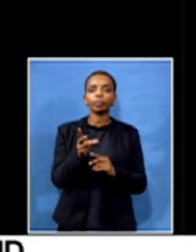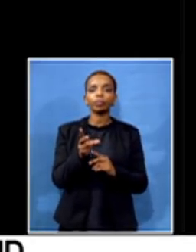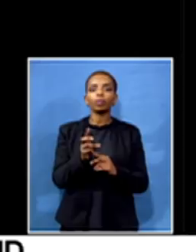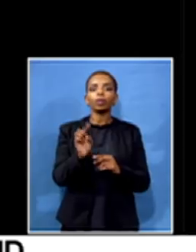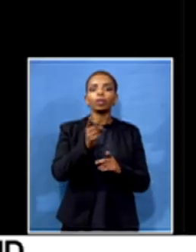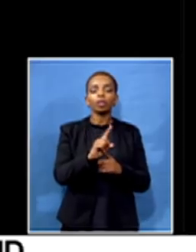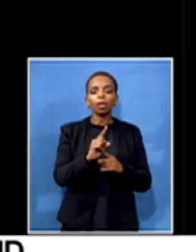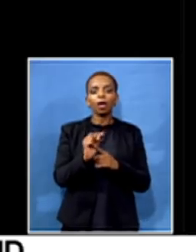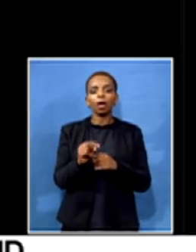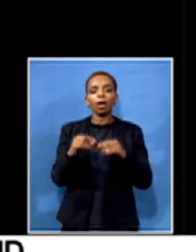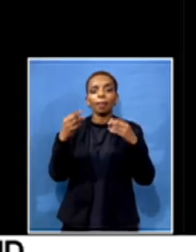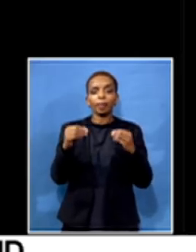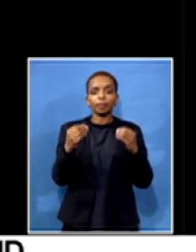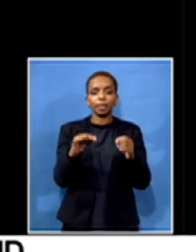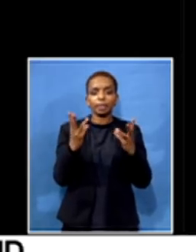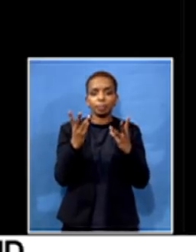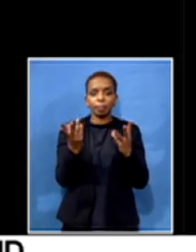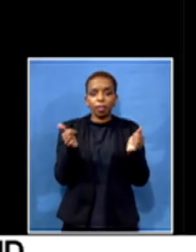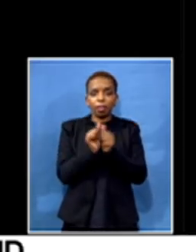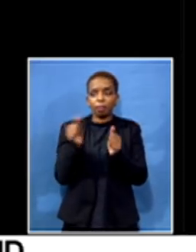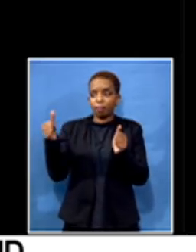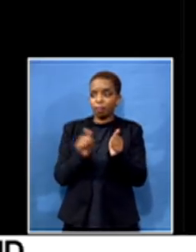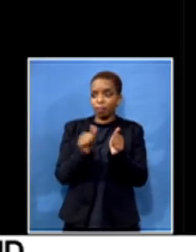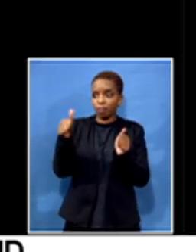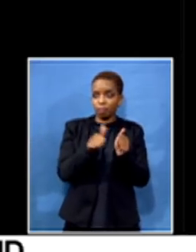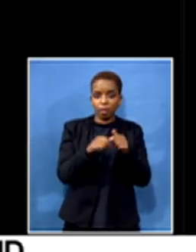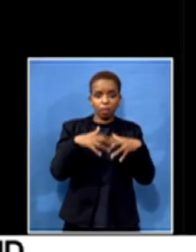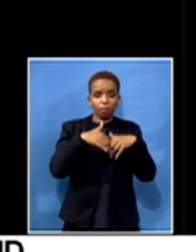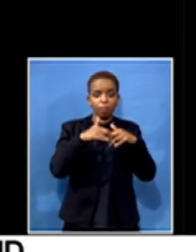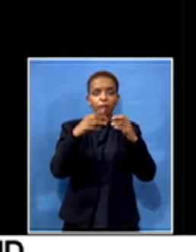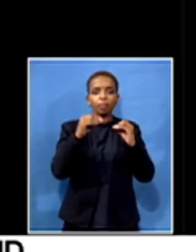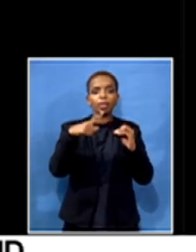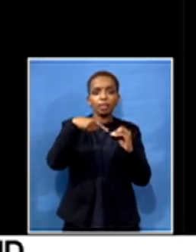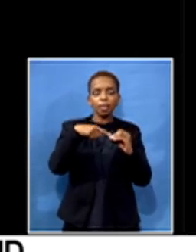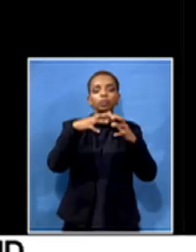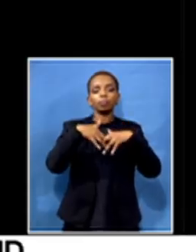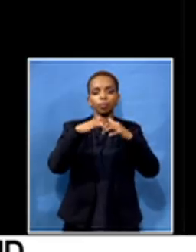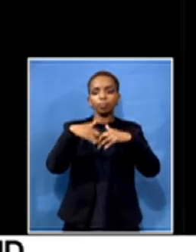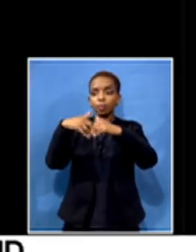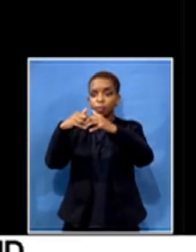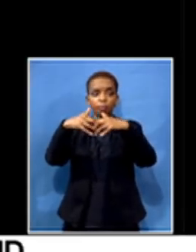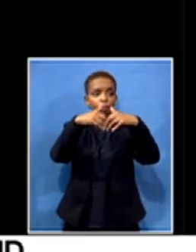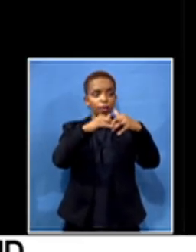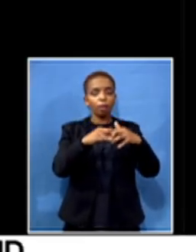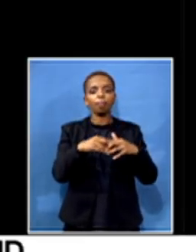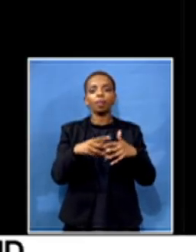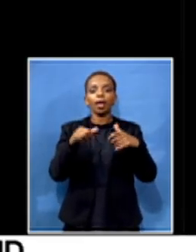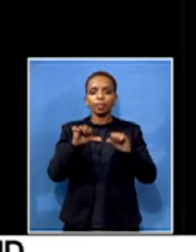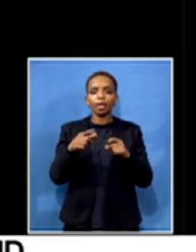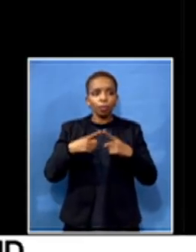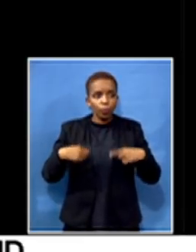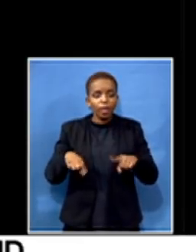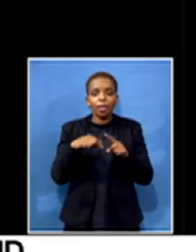co-ops are established, and we make sure that they are